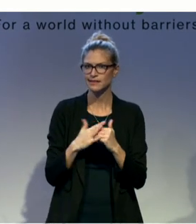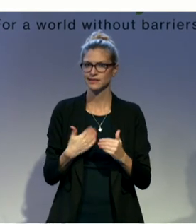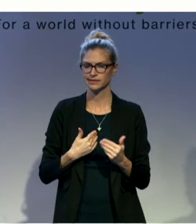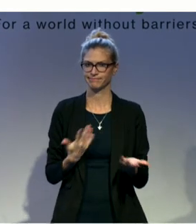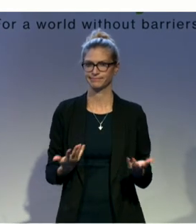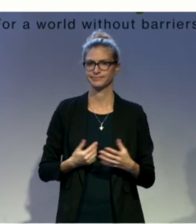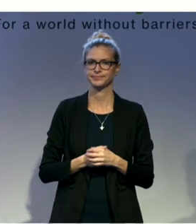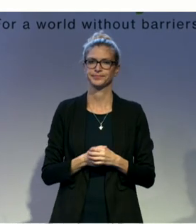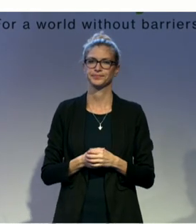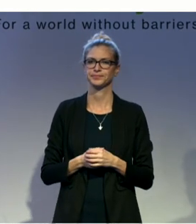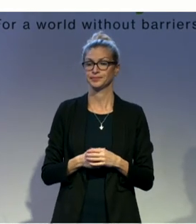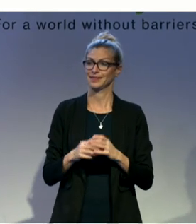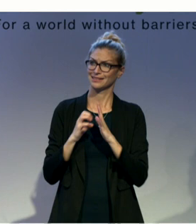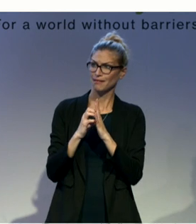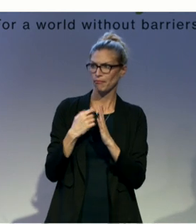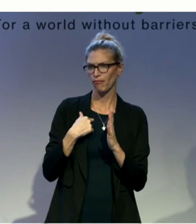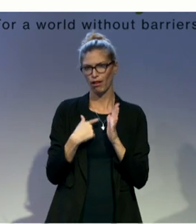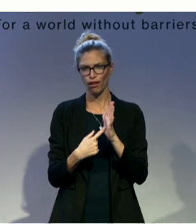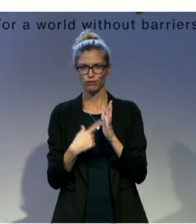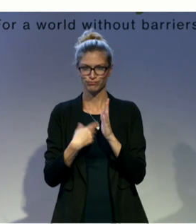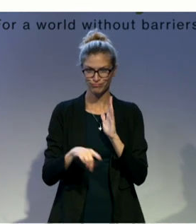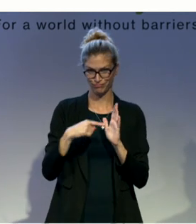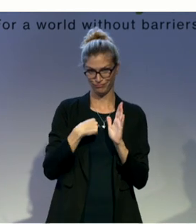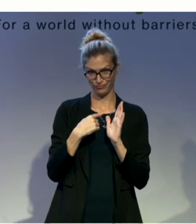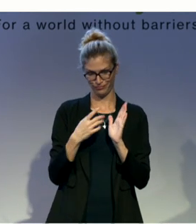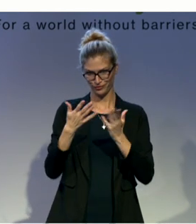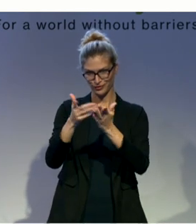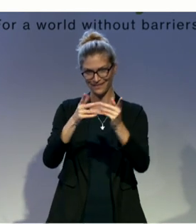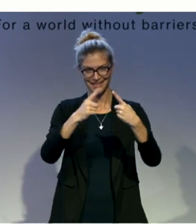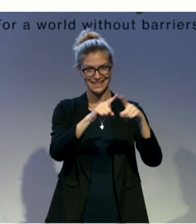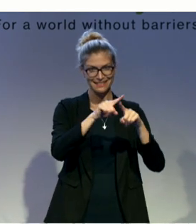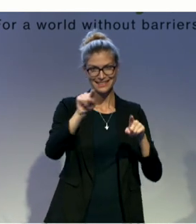existing service providers, how to enter